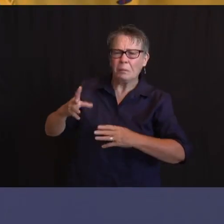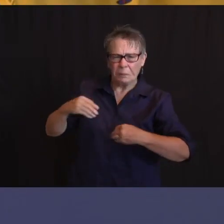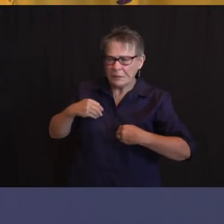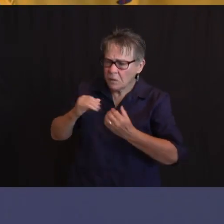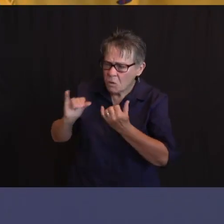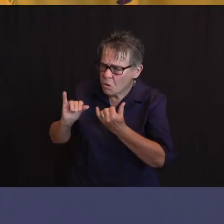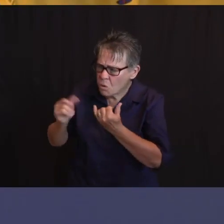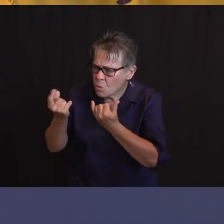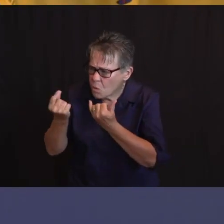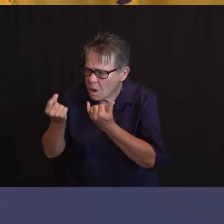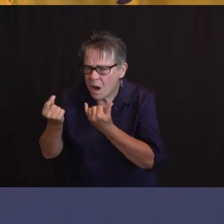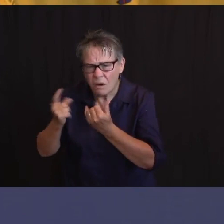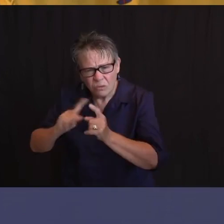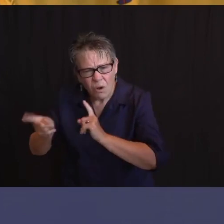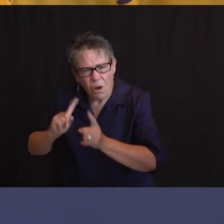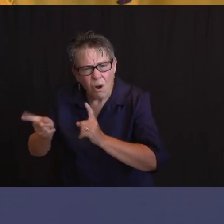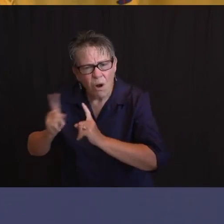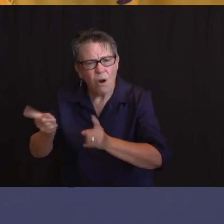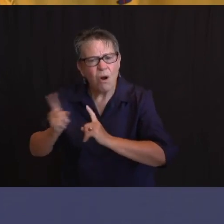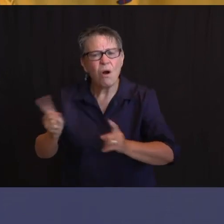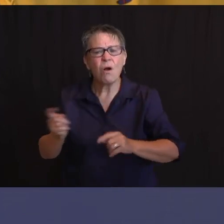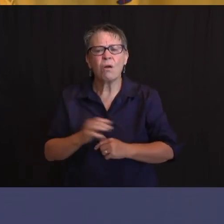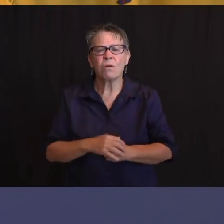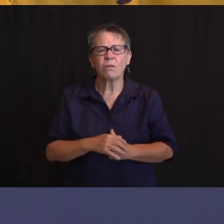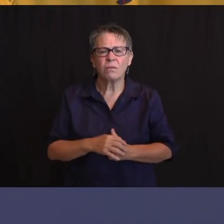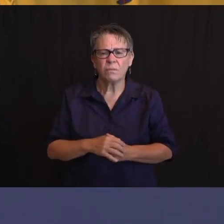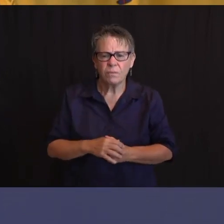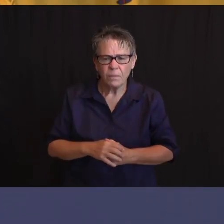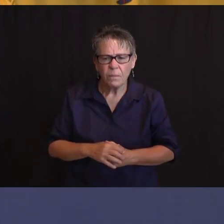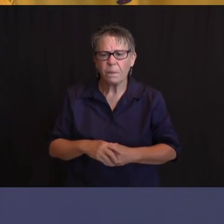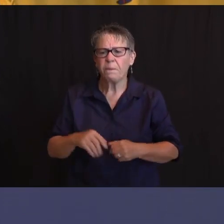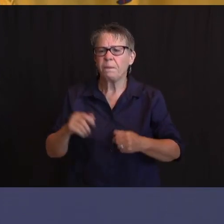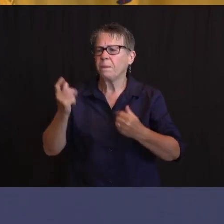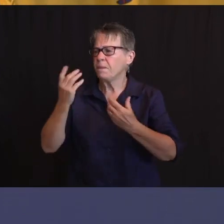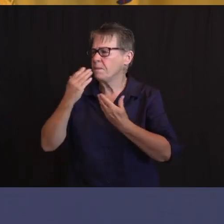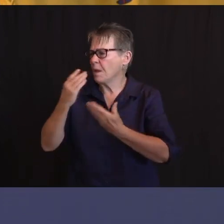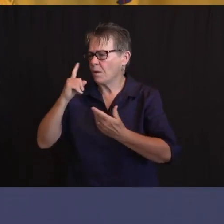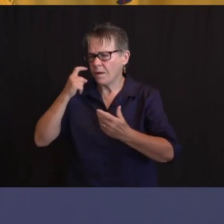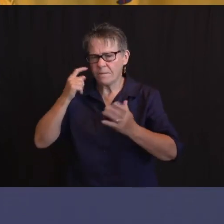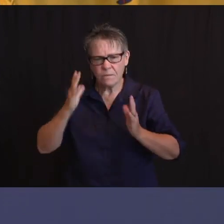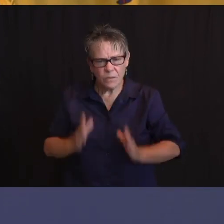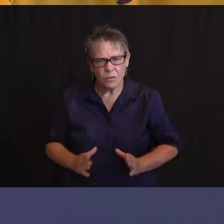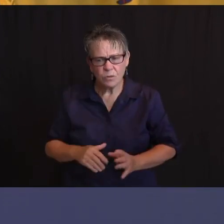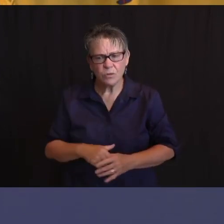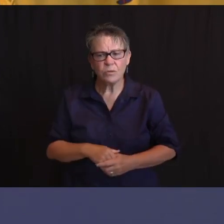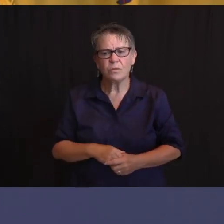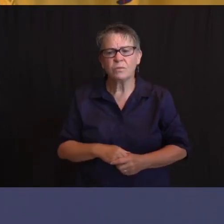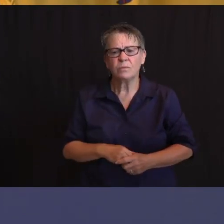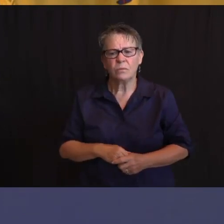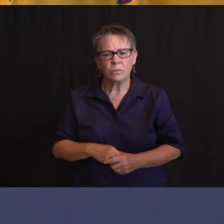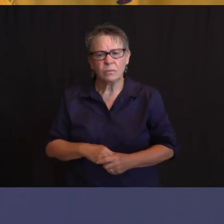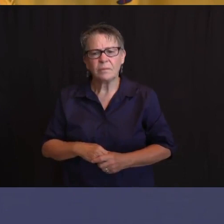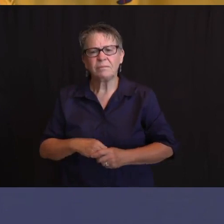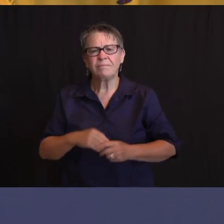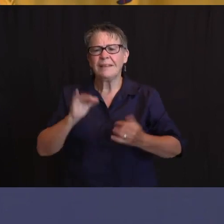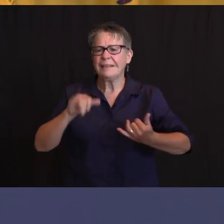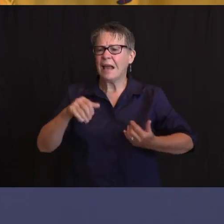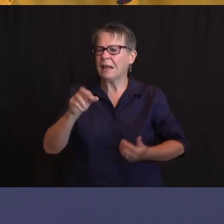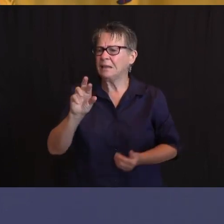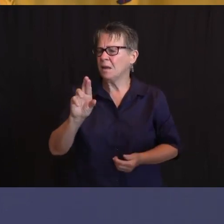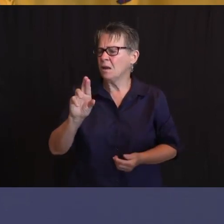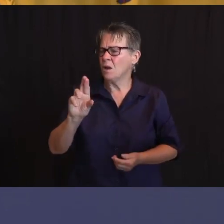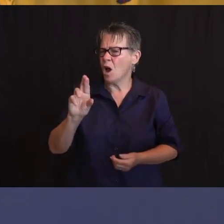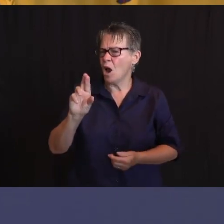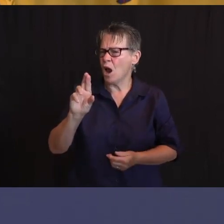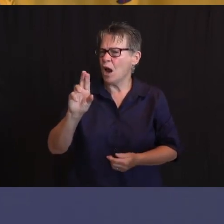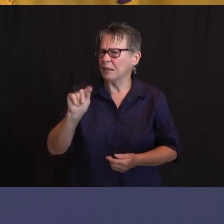we've got the numbers have been, other than rate of transmission, a little bit higher than we've liked. The numbers have been good.